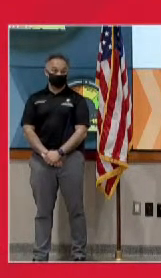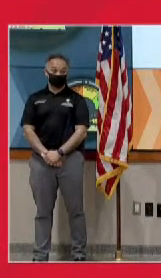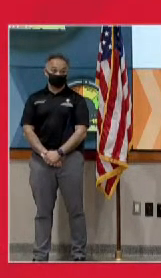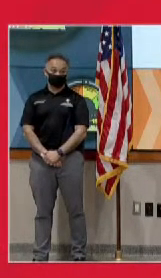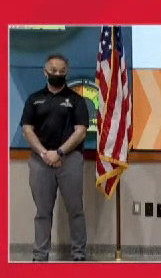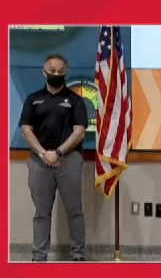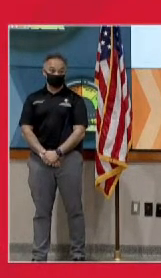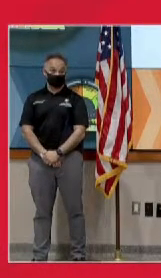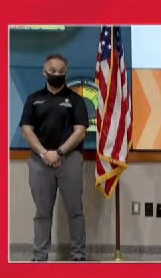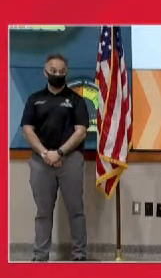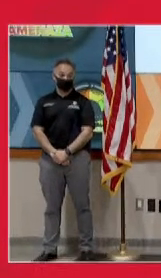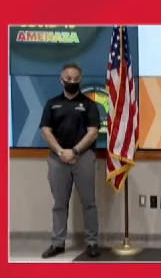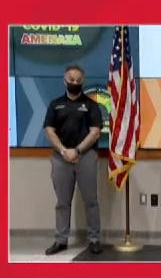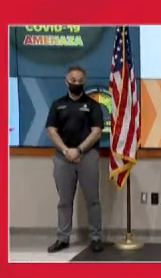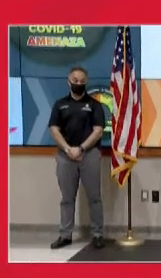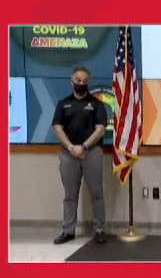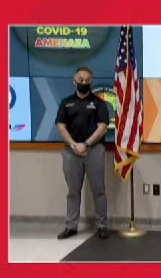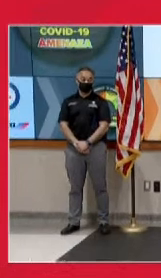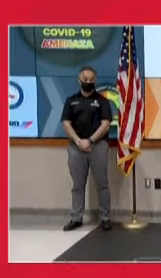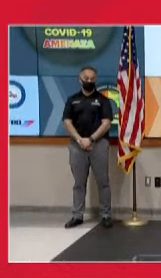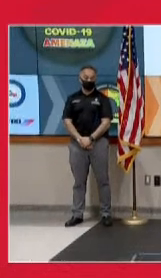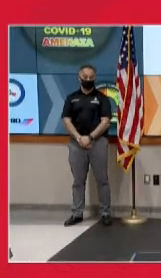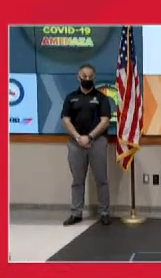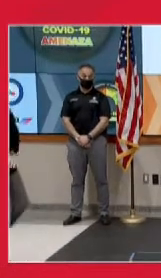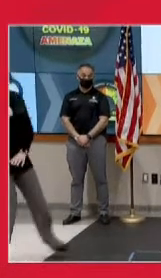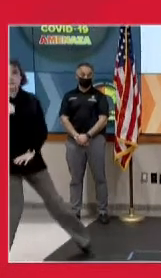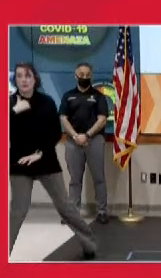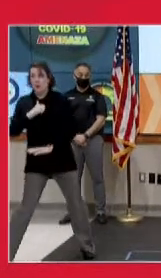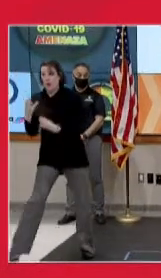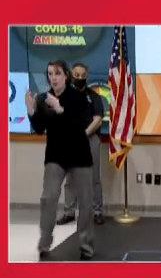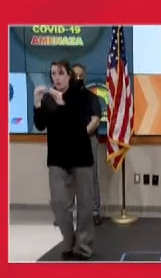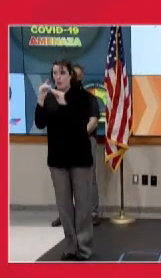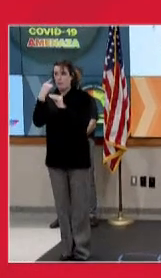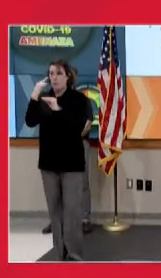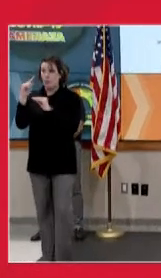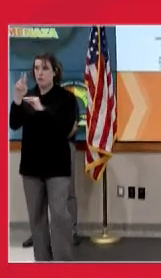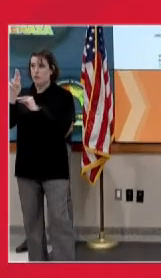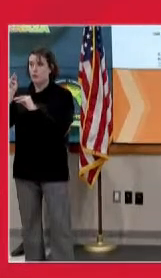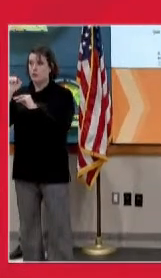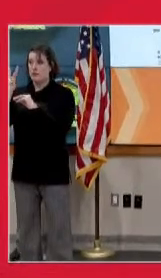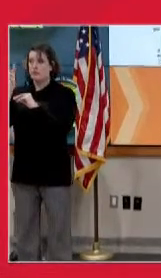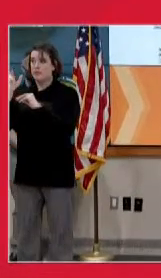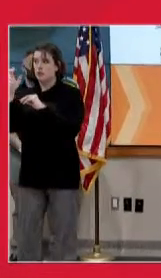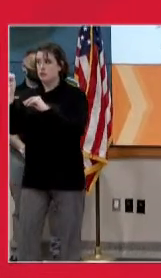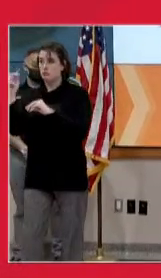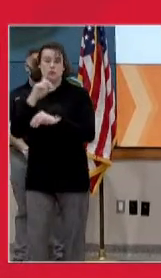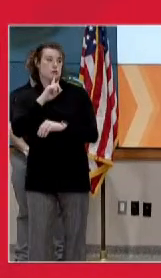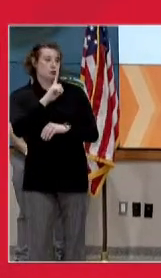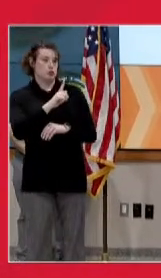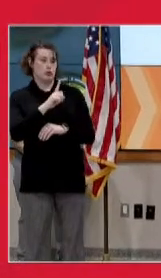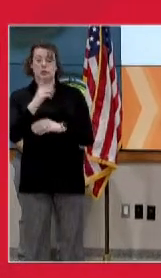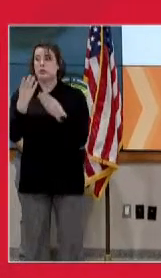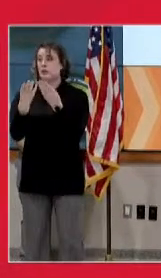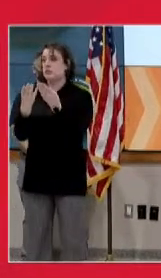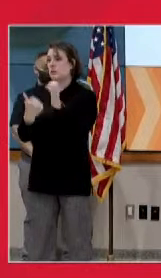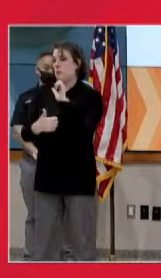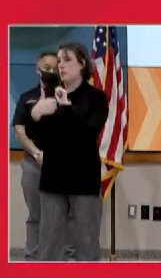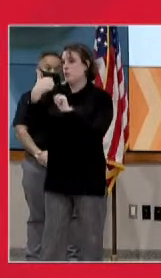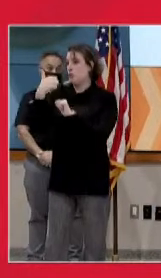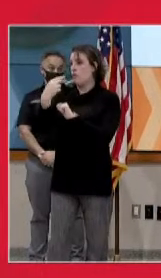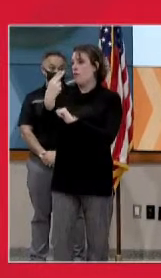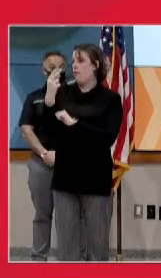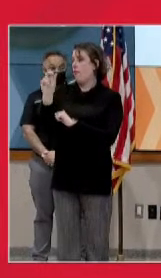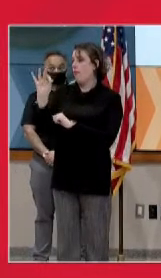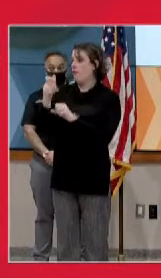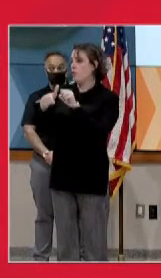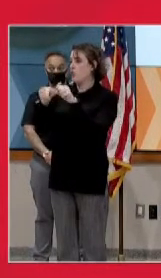Thank you. Judge, could you answer one more, though, for Univision? Can I take It's a majority of the coronavirus cases in the